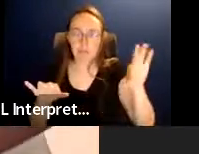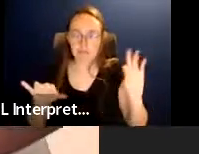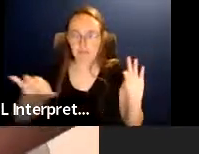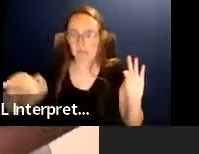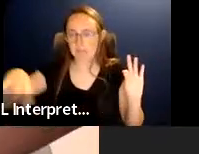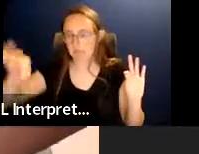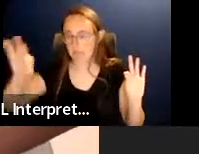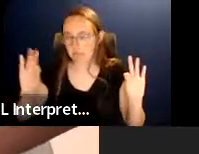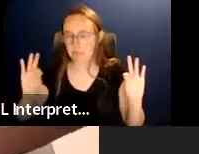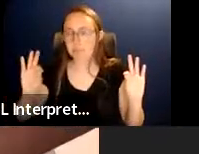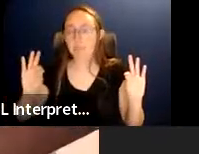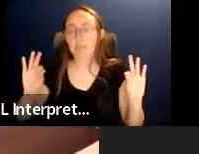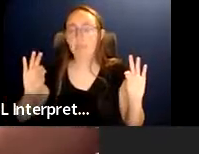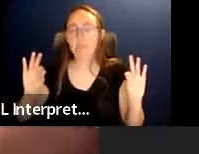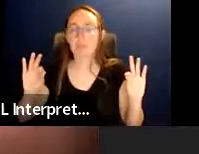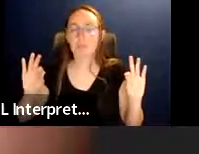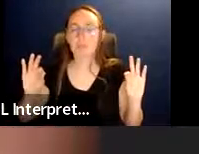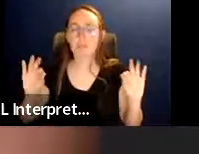off the ends.